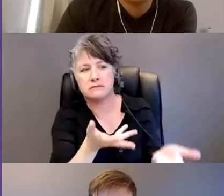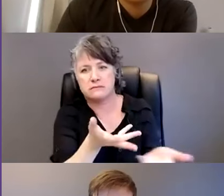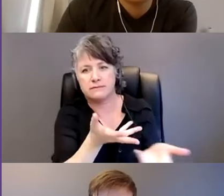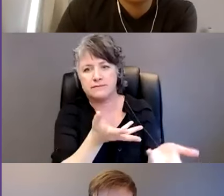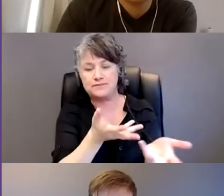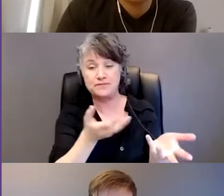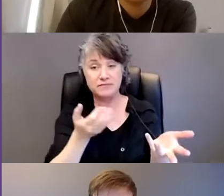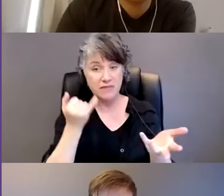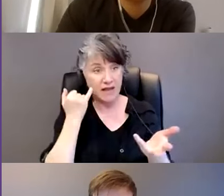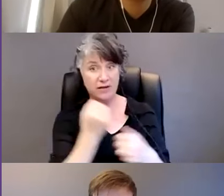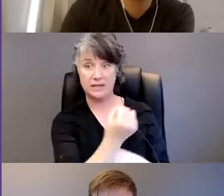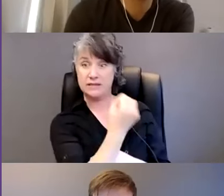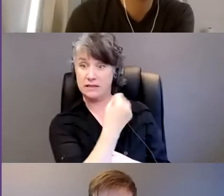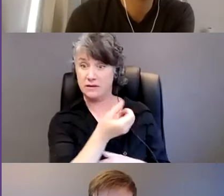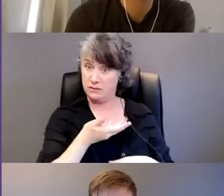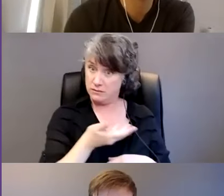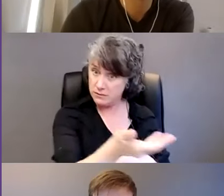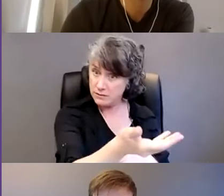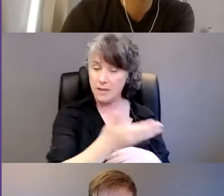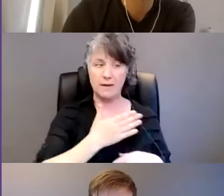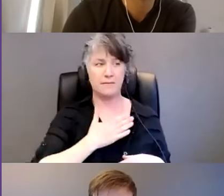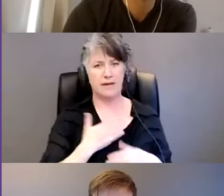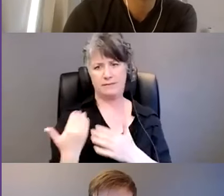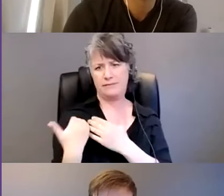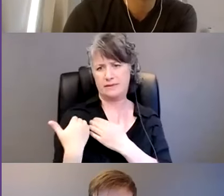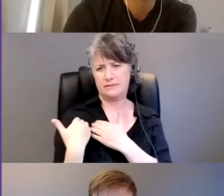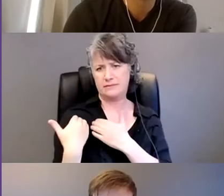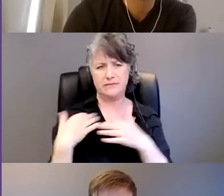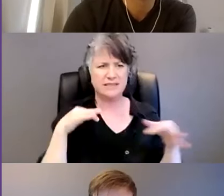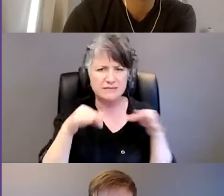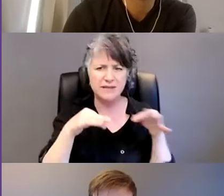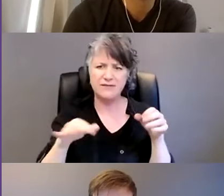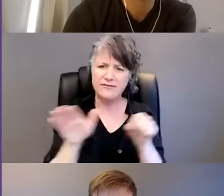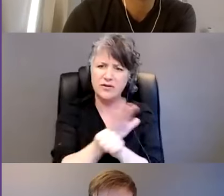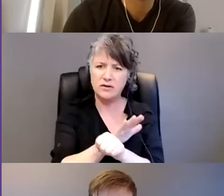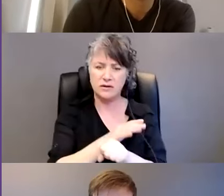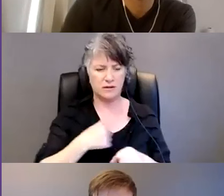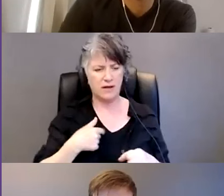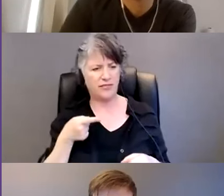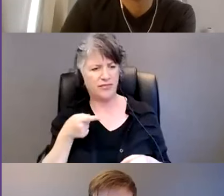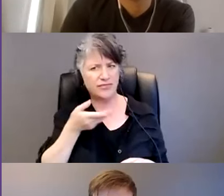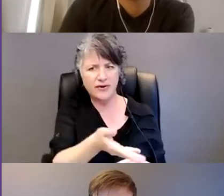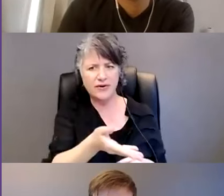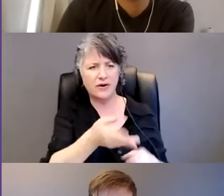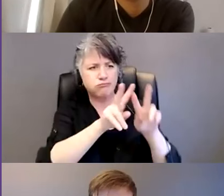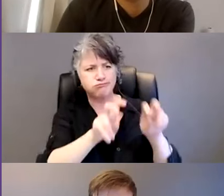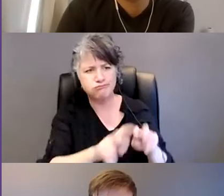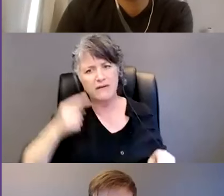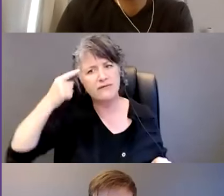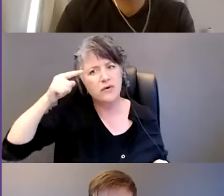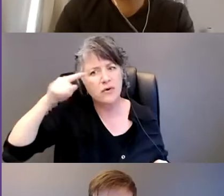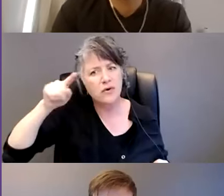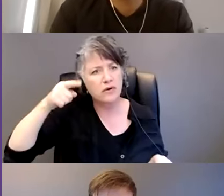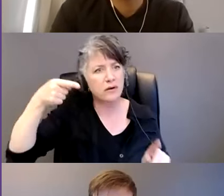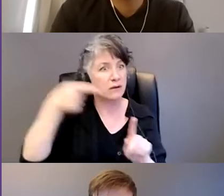it's my responsibility, my obligation to explain to them the purpose of the assessment. So it's very point informed,